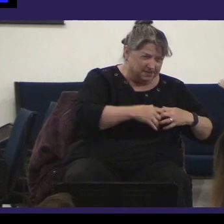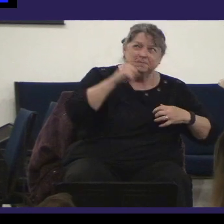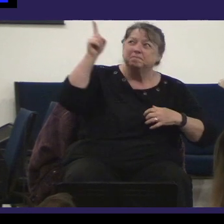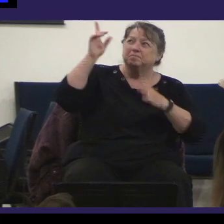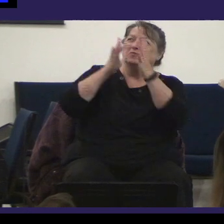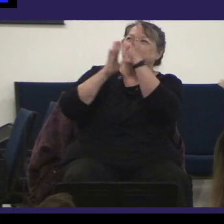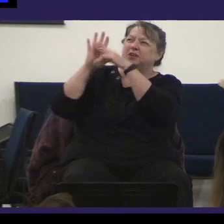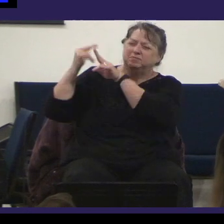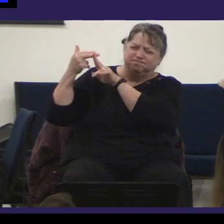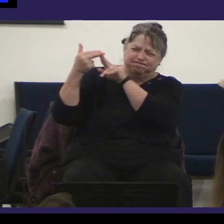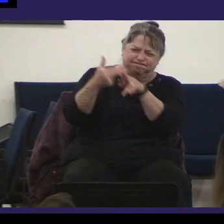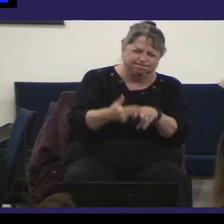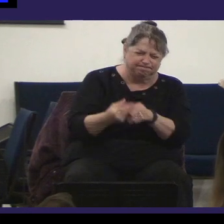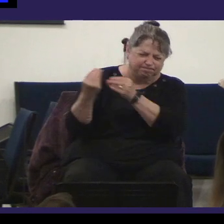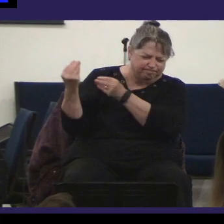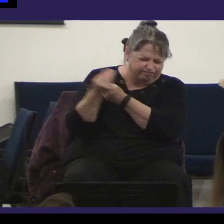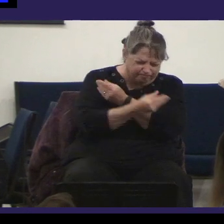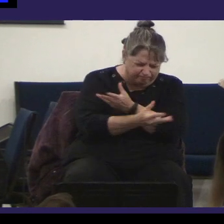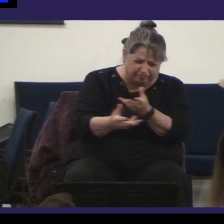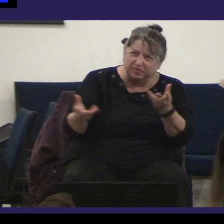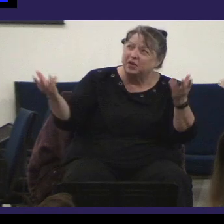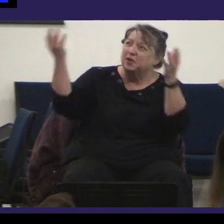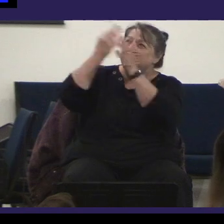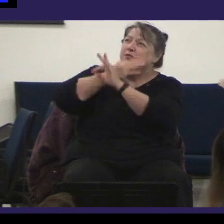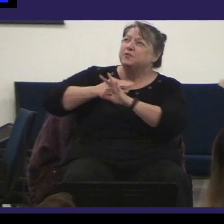is freedom.